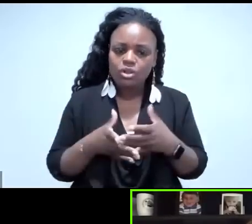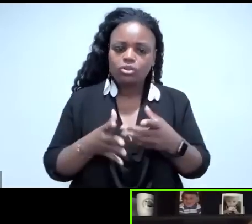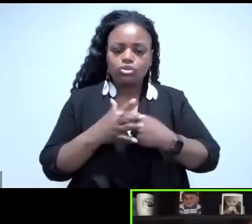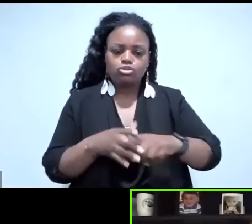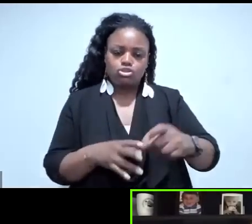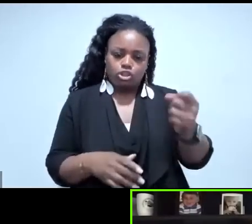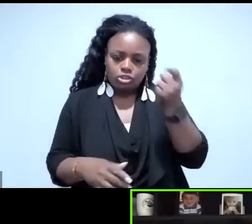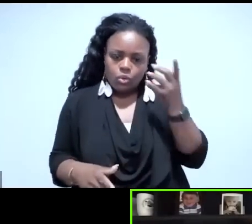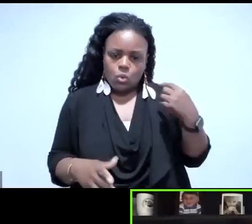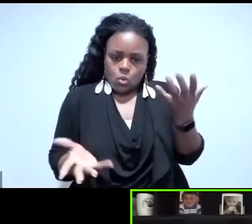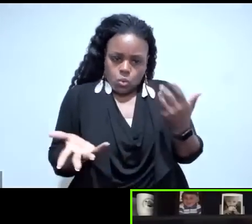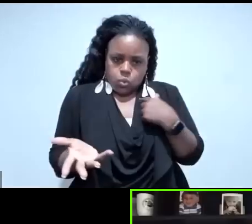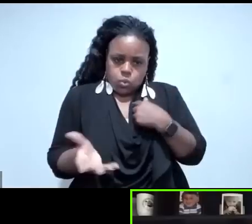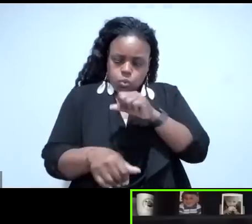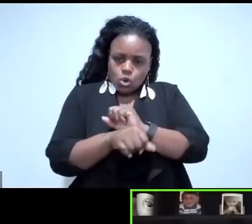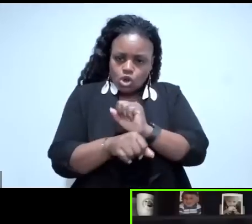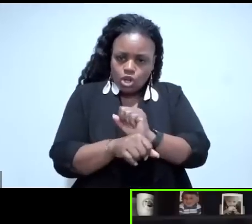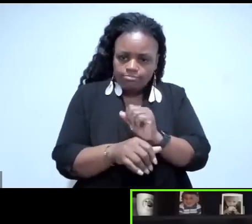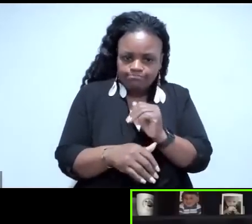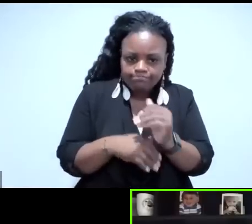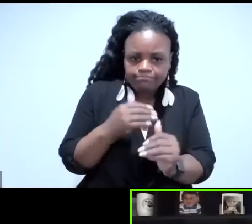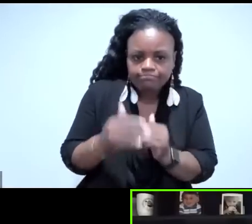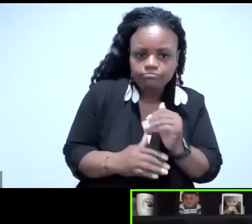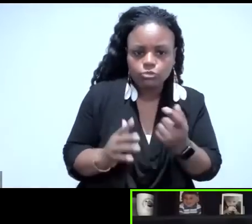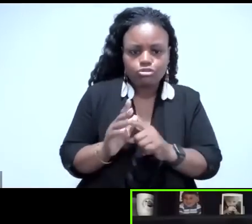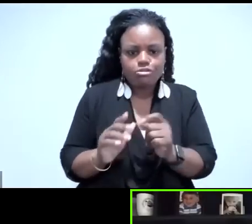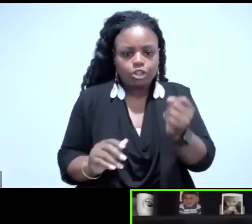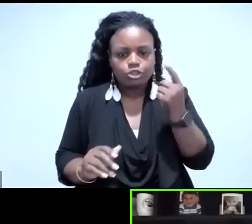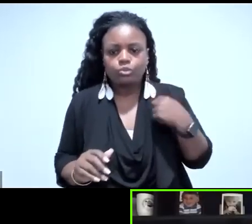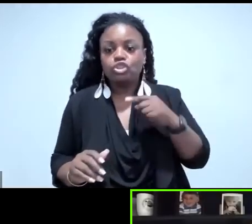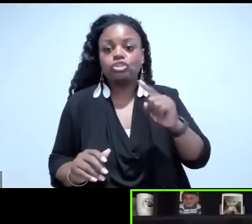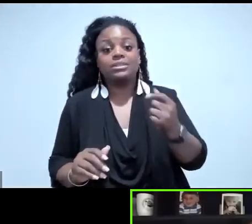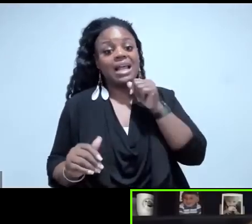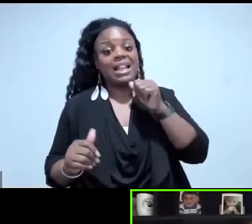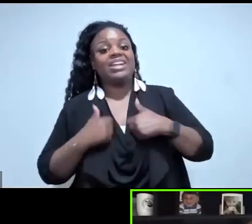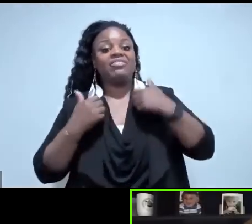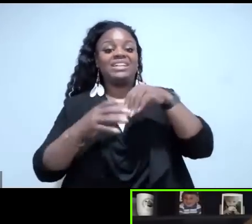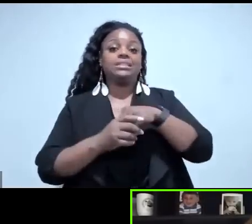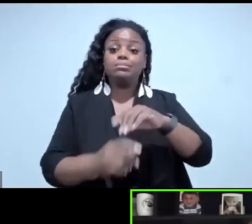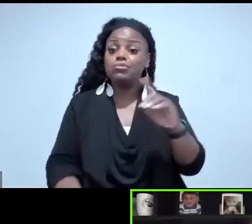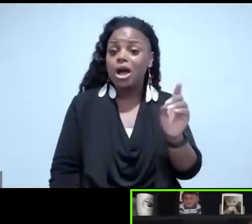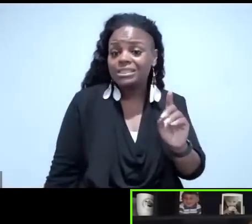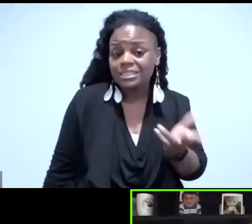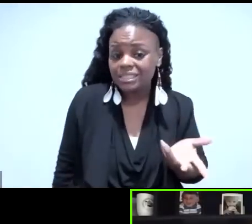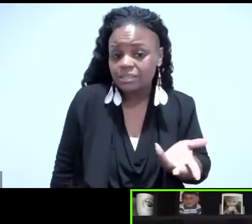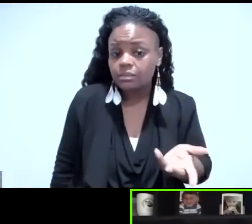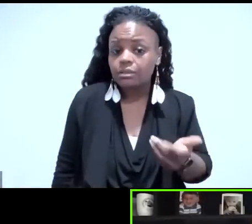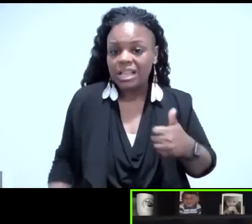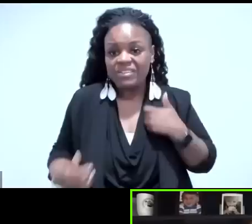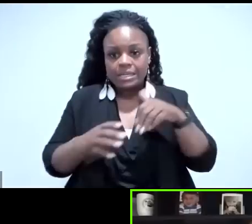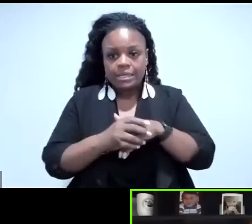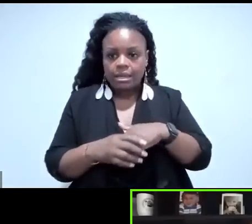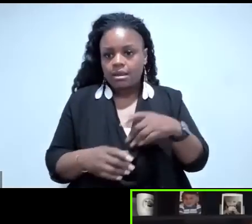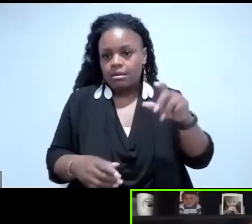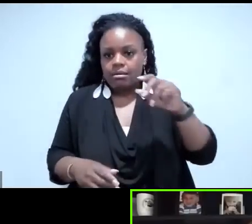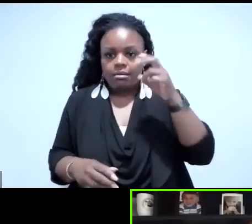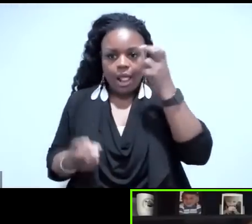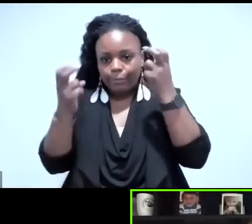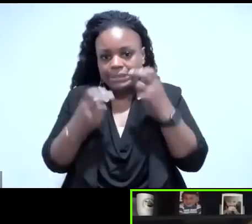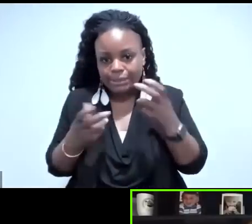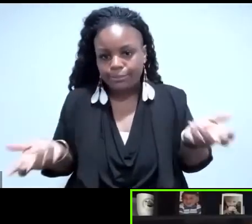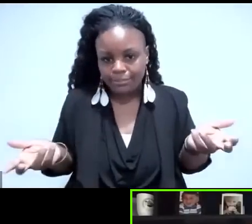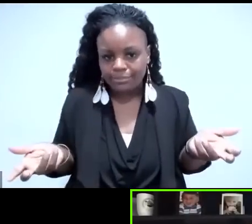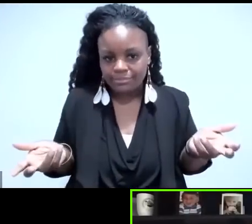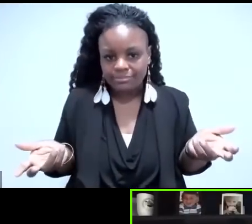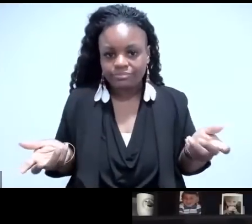democracy, we live in capitalism. And unchecked capitalism is not good because it's only about profits. It's not about people at